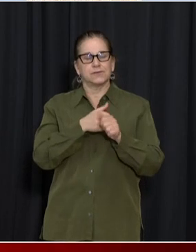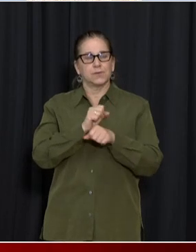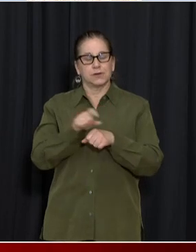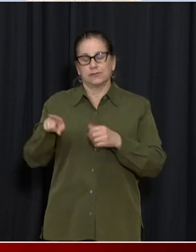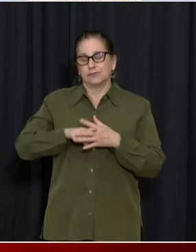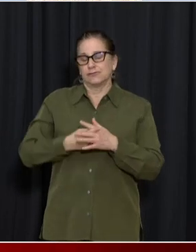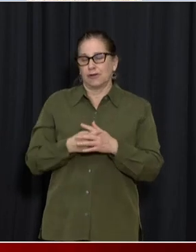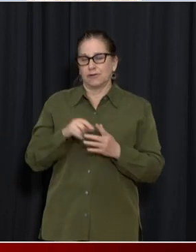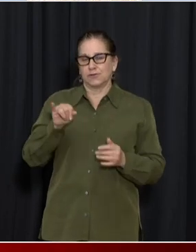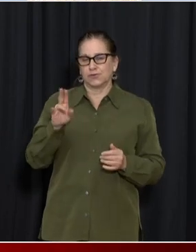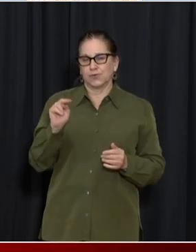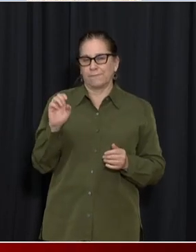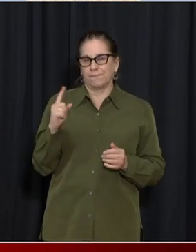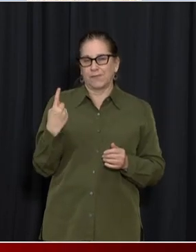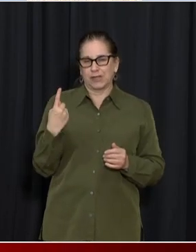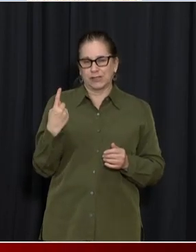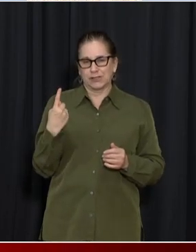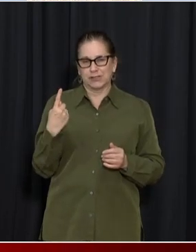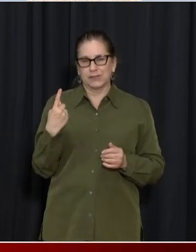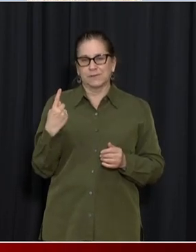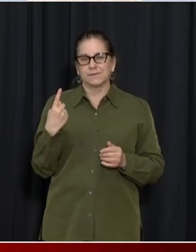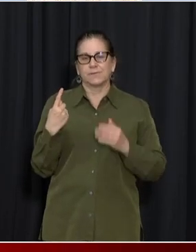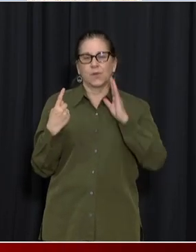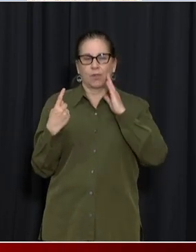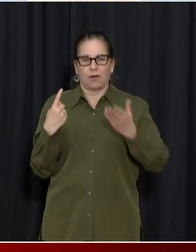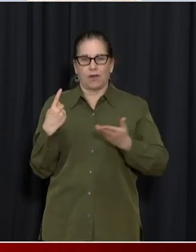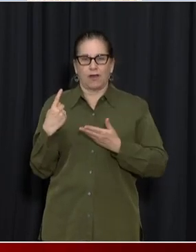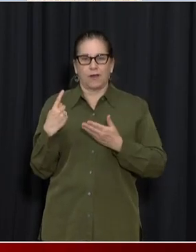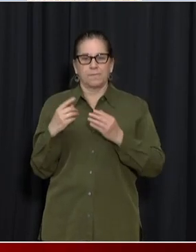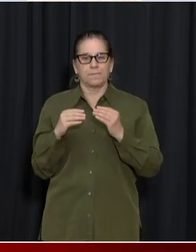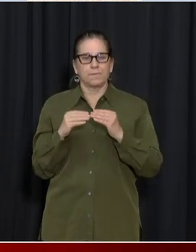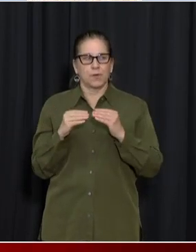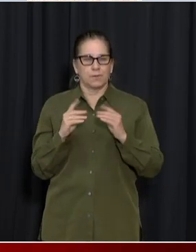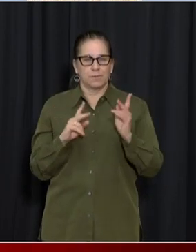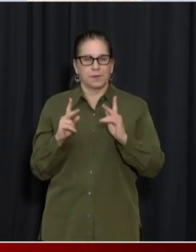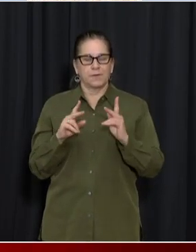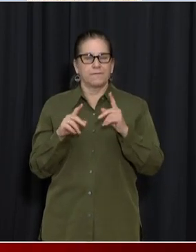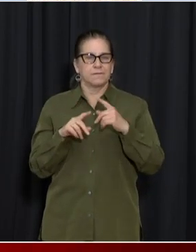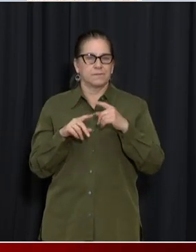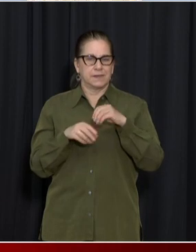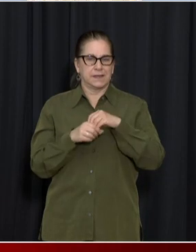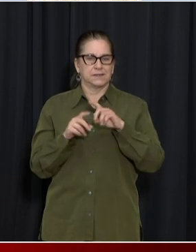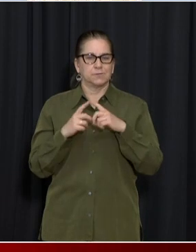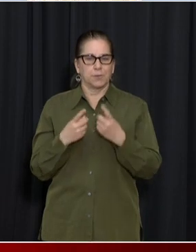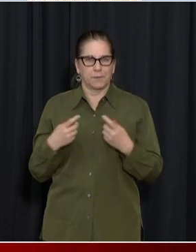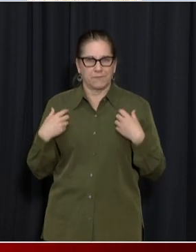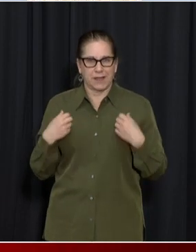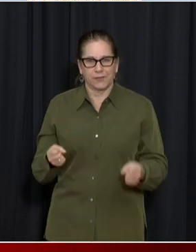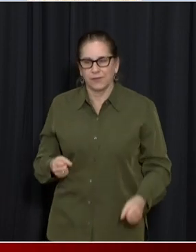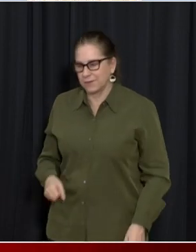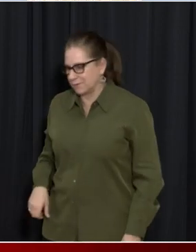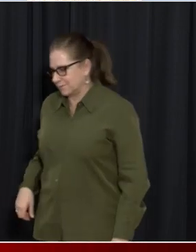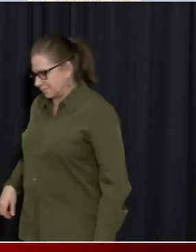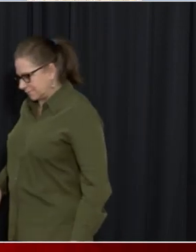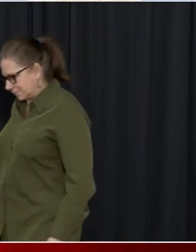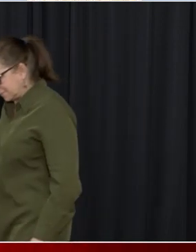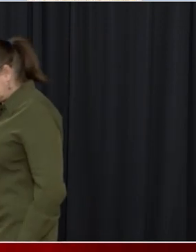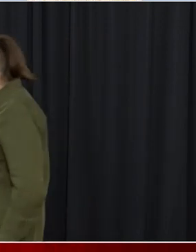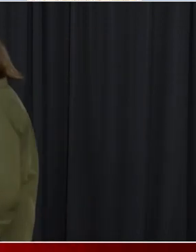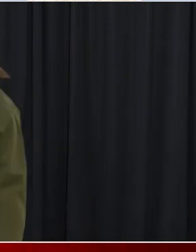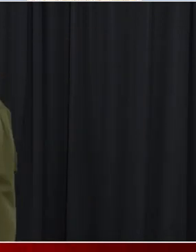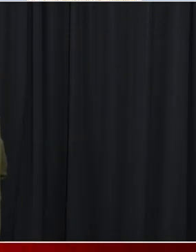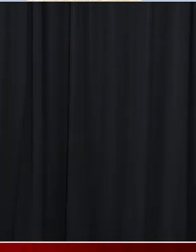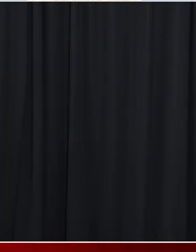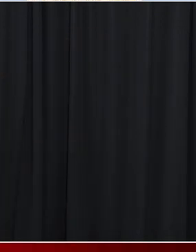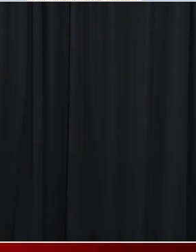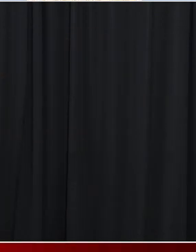the department's capacity. And so we're getting there with that. So let me tell you what is